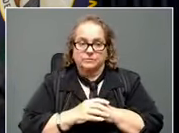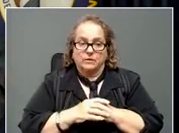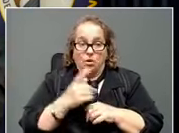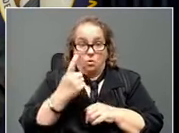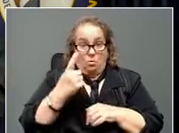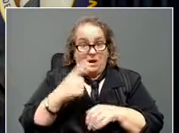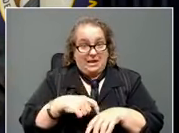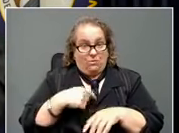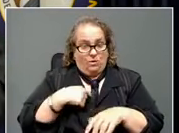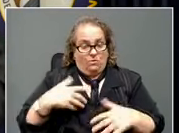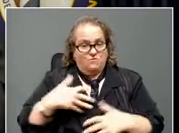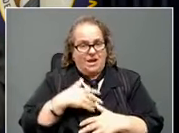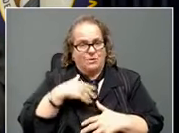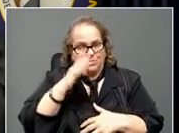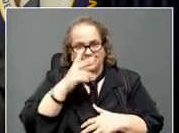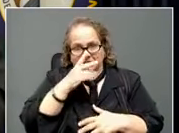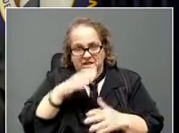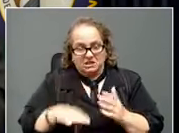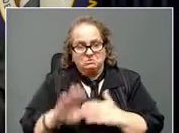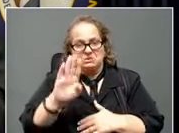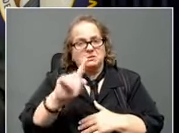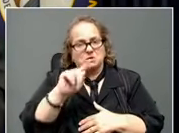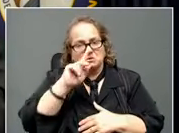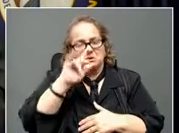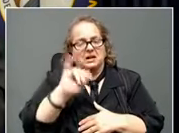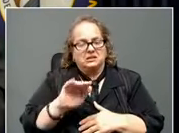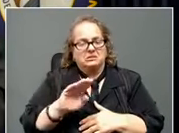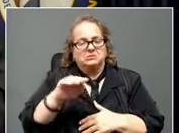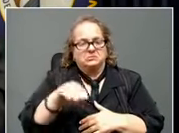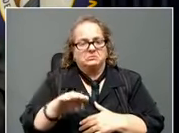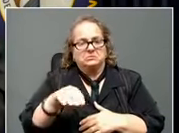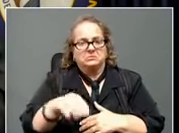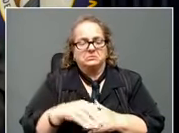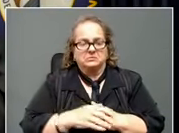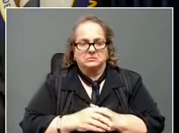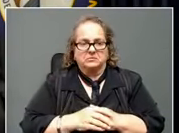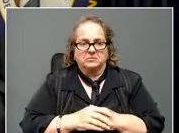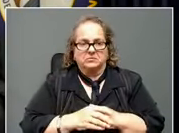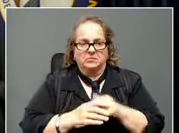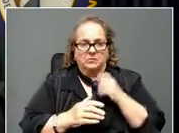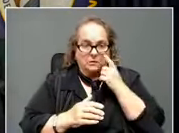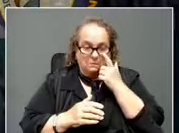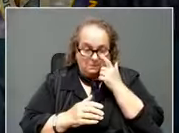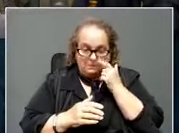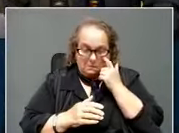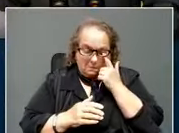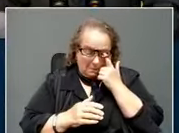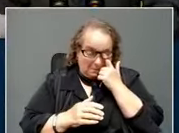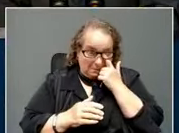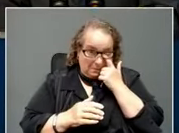an increase there. What about patients in the ICU? Do we have that one today?